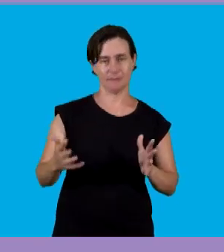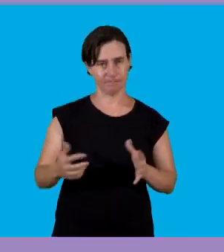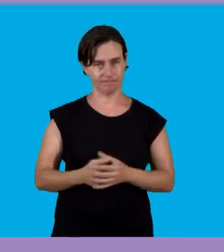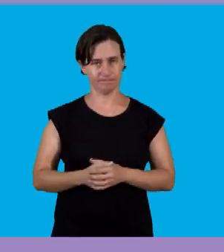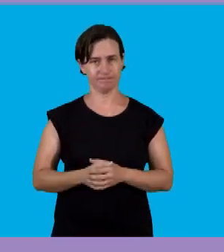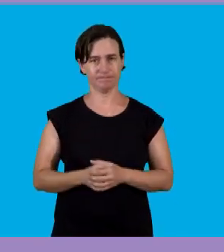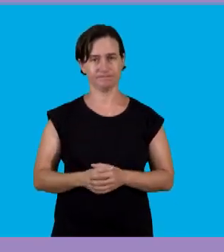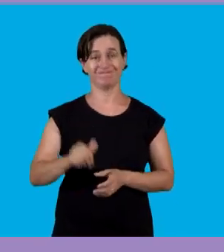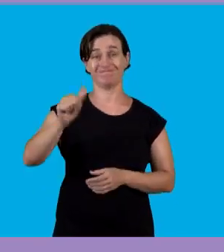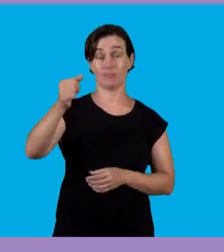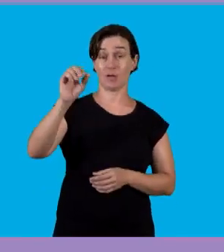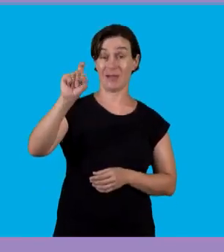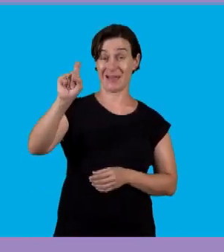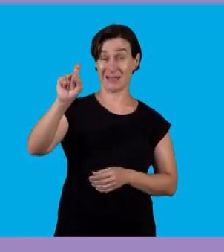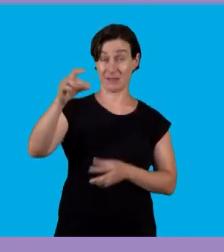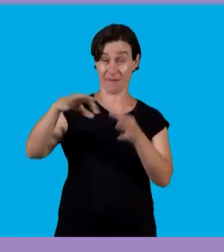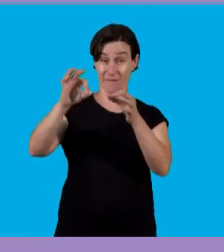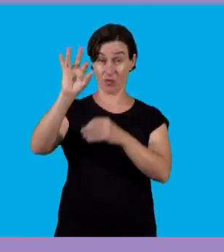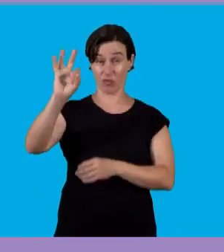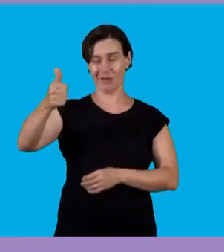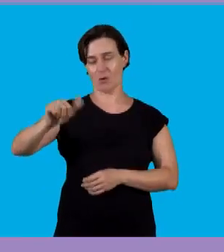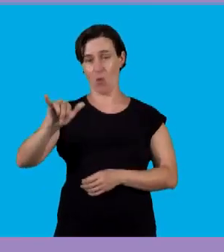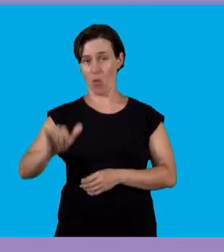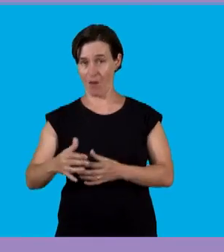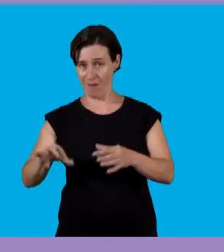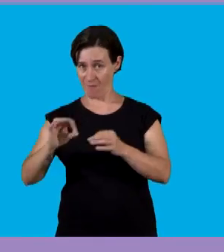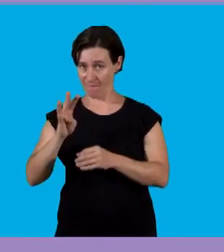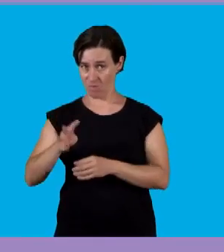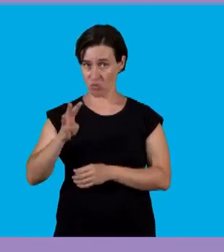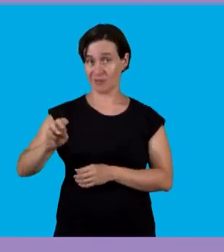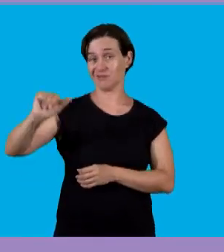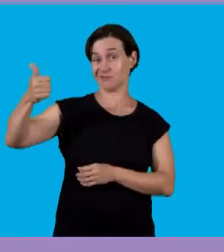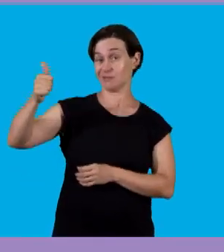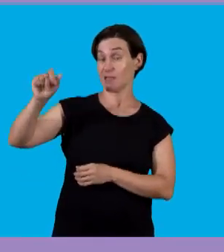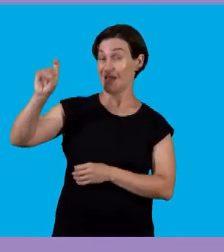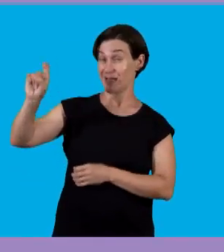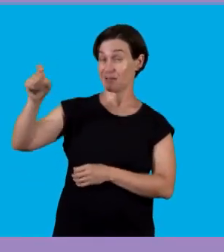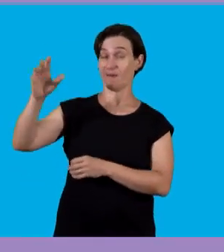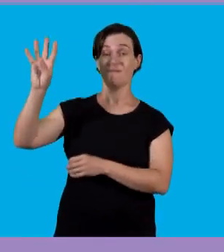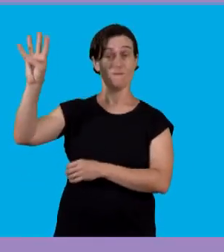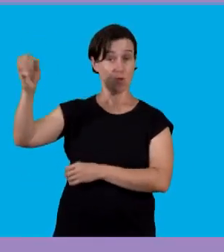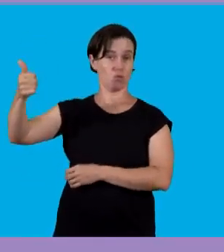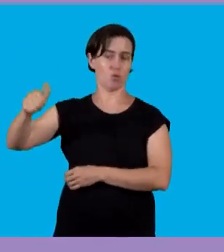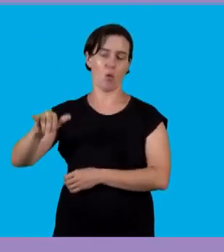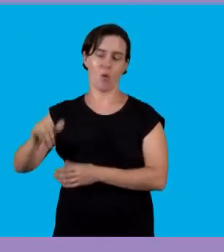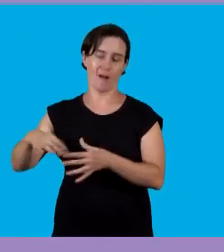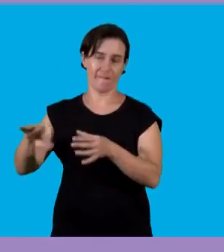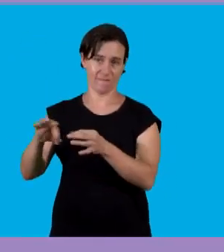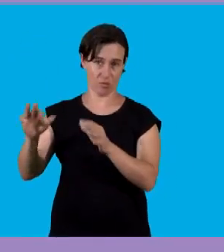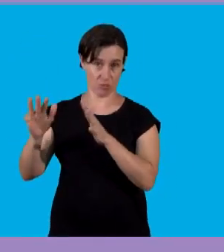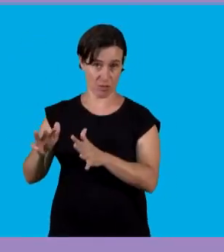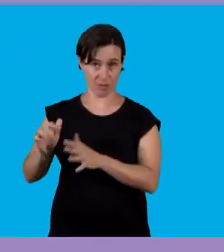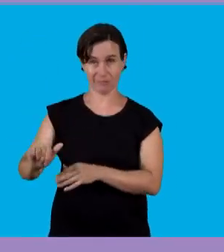the output value is a 9, the input value being a 3, the output value is a 14, input value being a